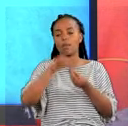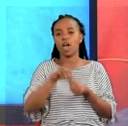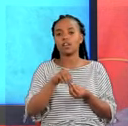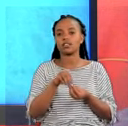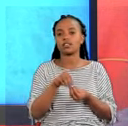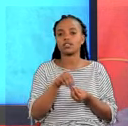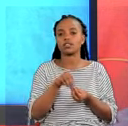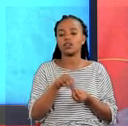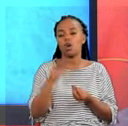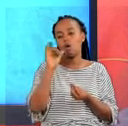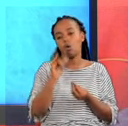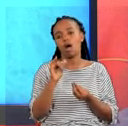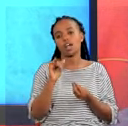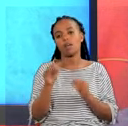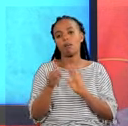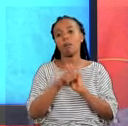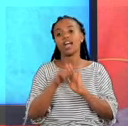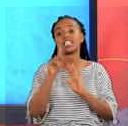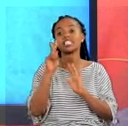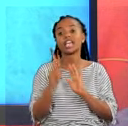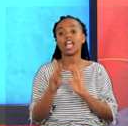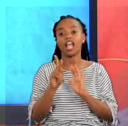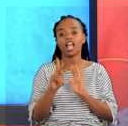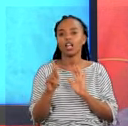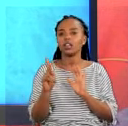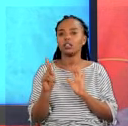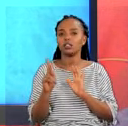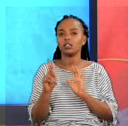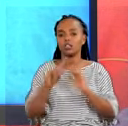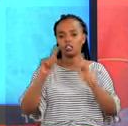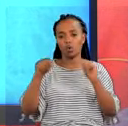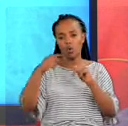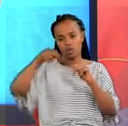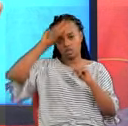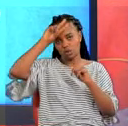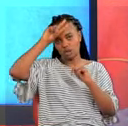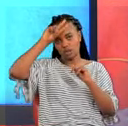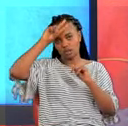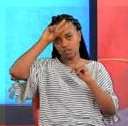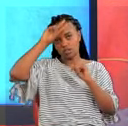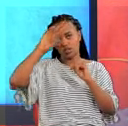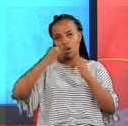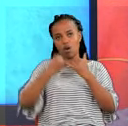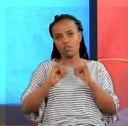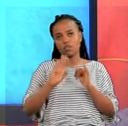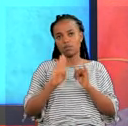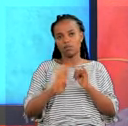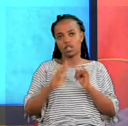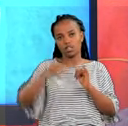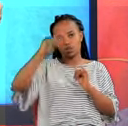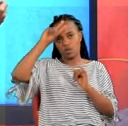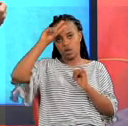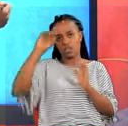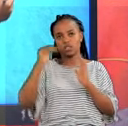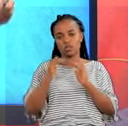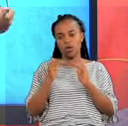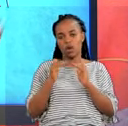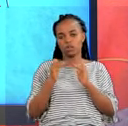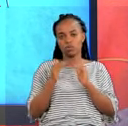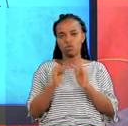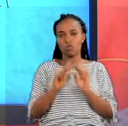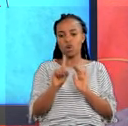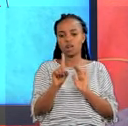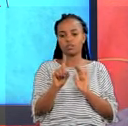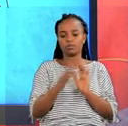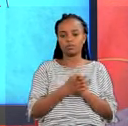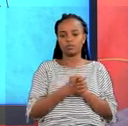plus y minus k, the whole squared over b squared is equal to